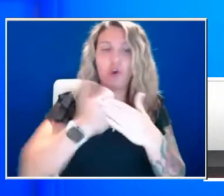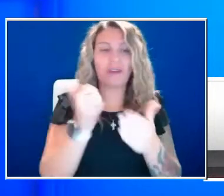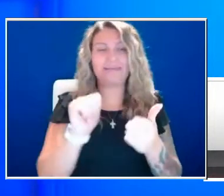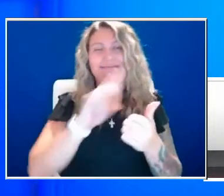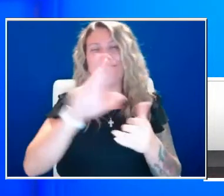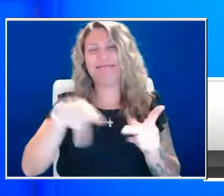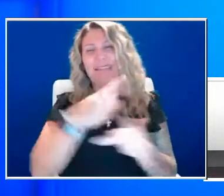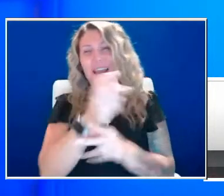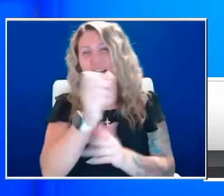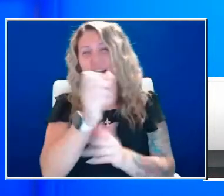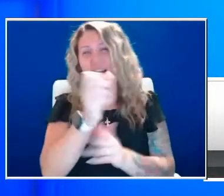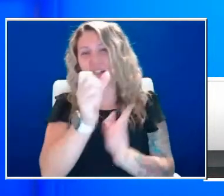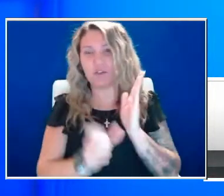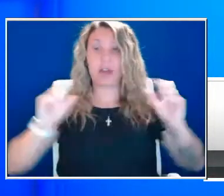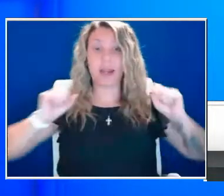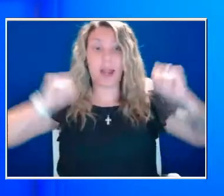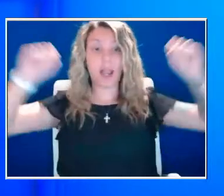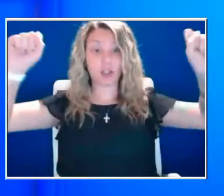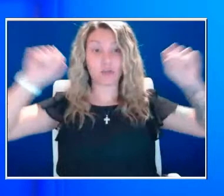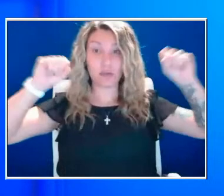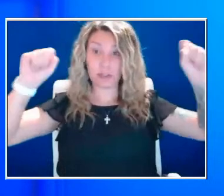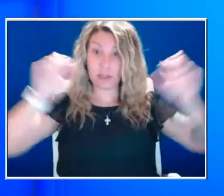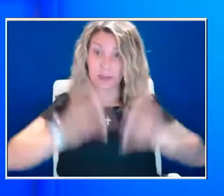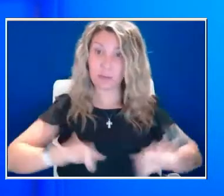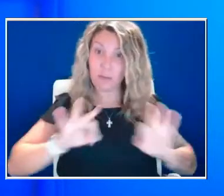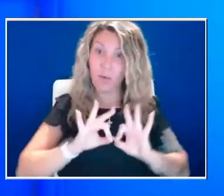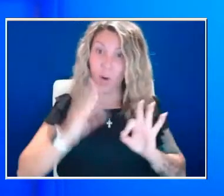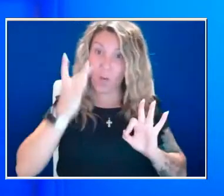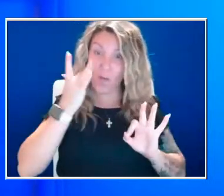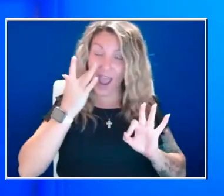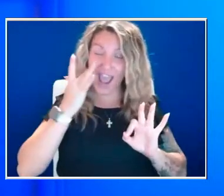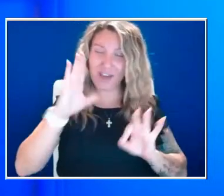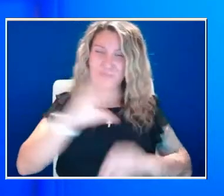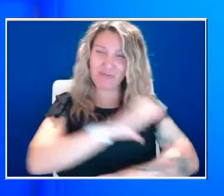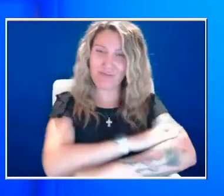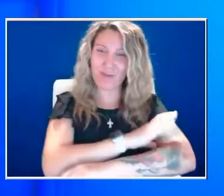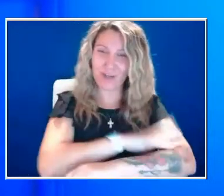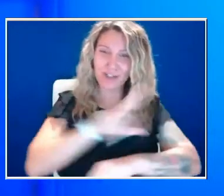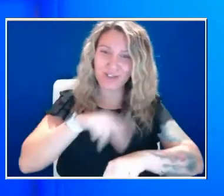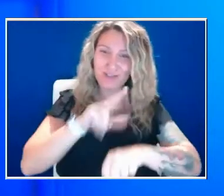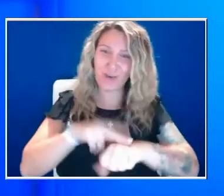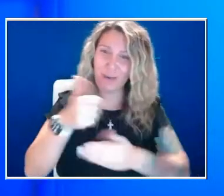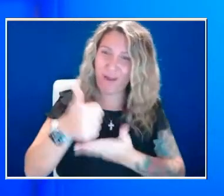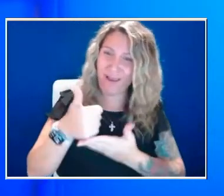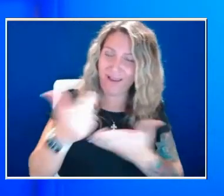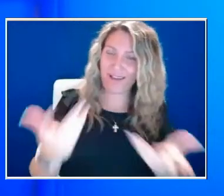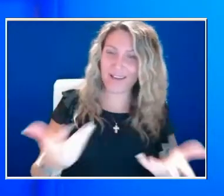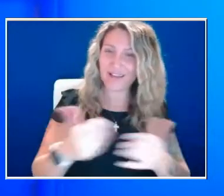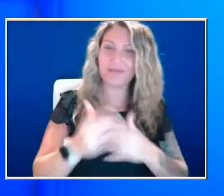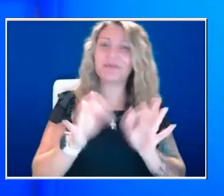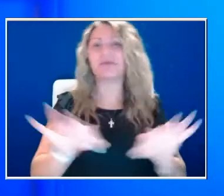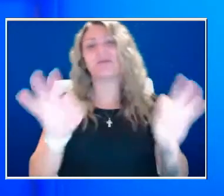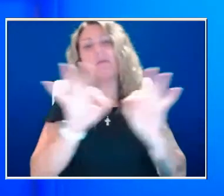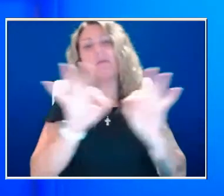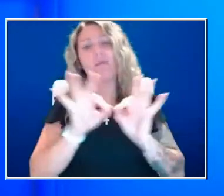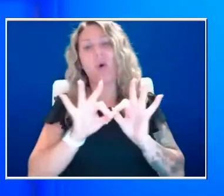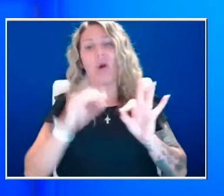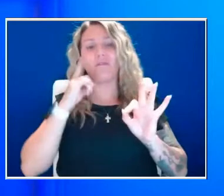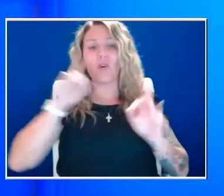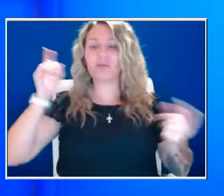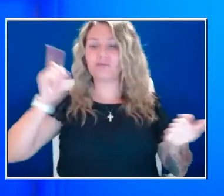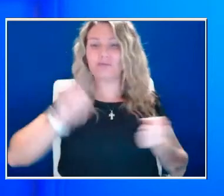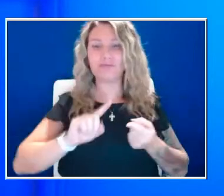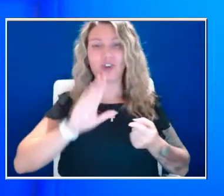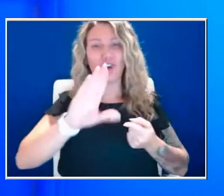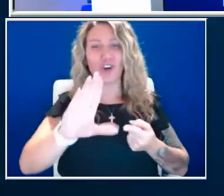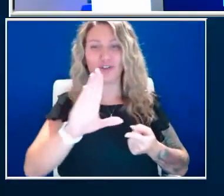exercise is important because it helps keep blood pressure normal. And we know that that's really important for reducing Amy's chances for having another bleeding